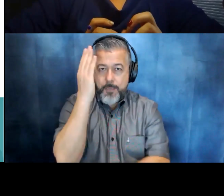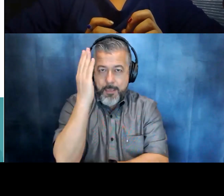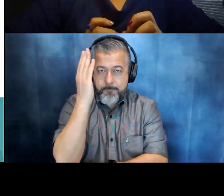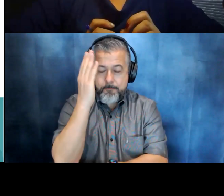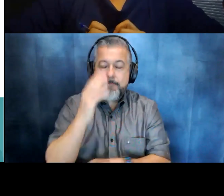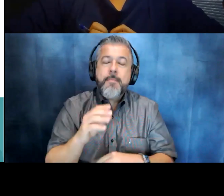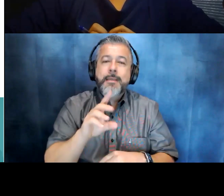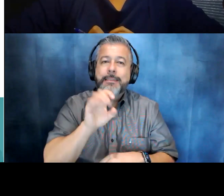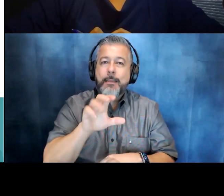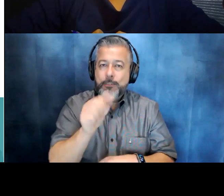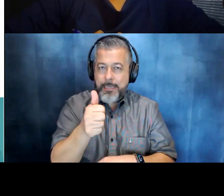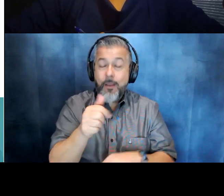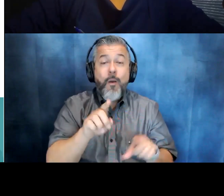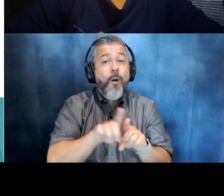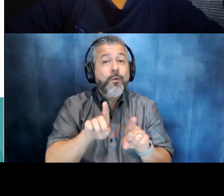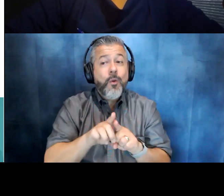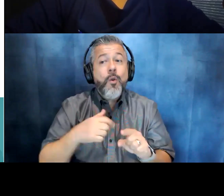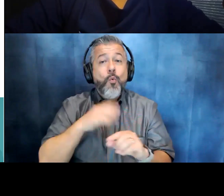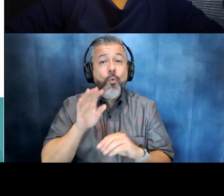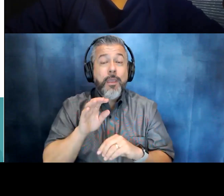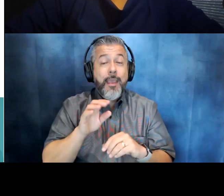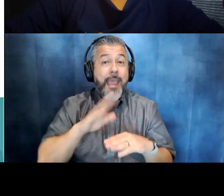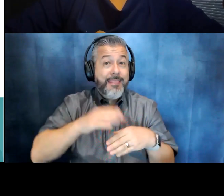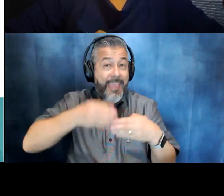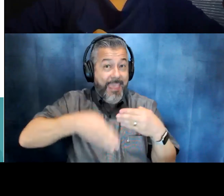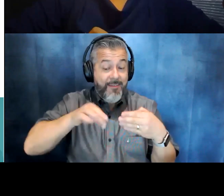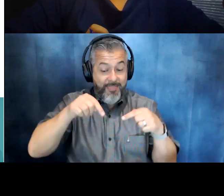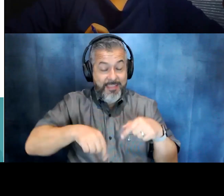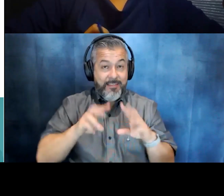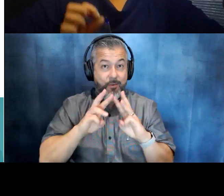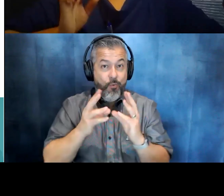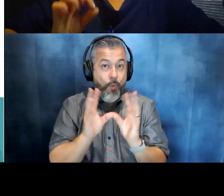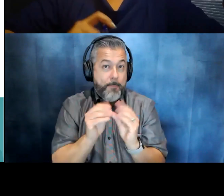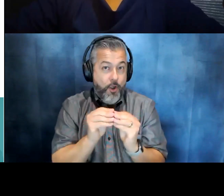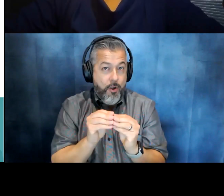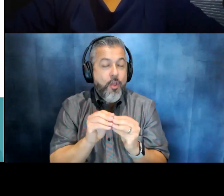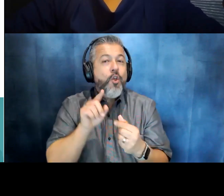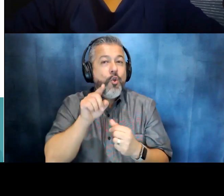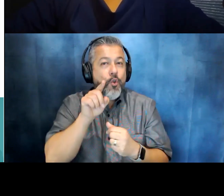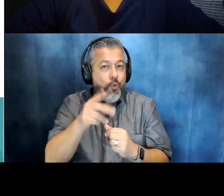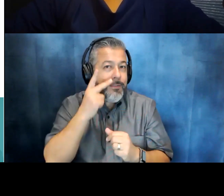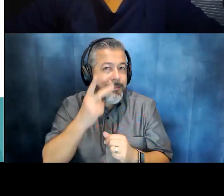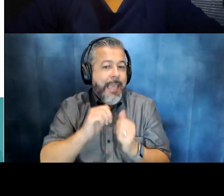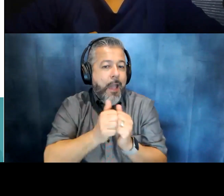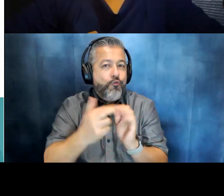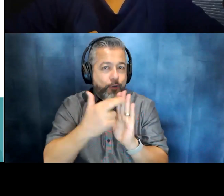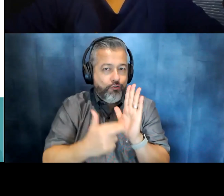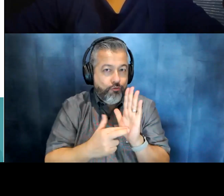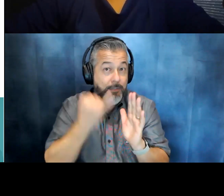reminder, we drop the registration in at the end of the webinar. So if you stay to the end, you're the first one to register.